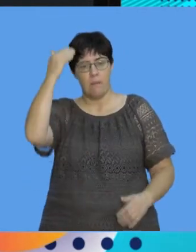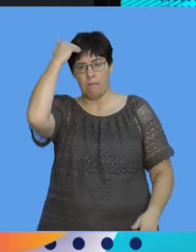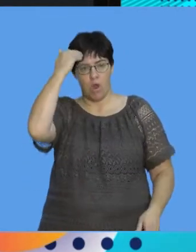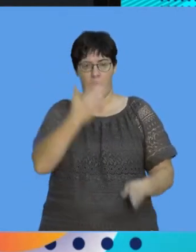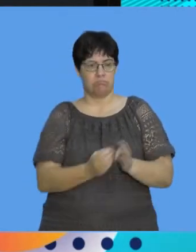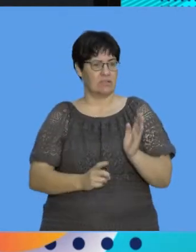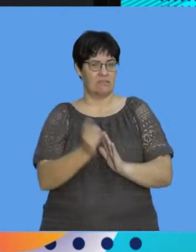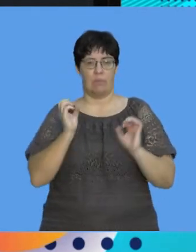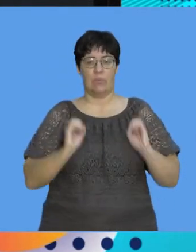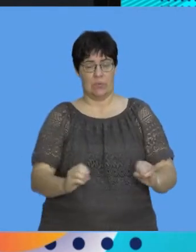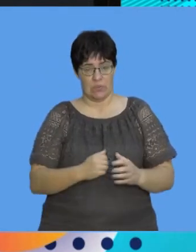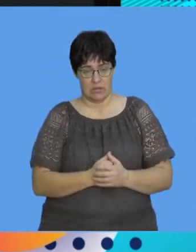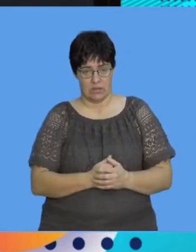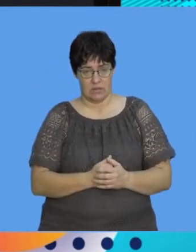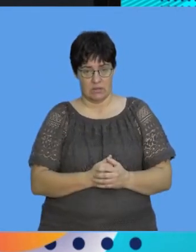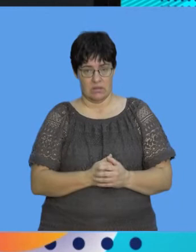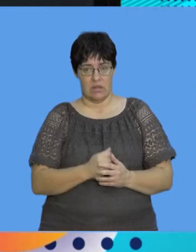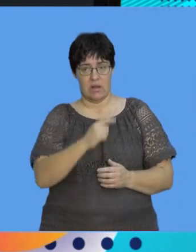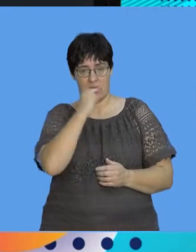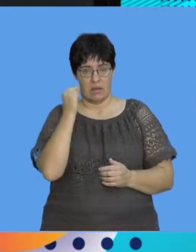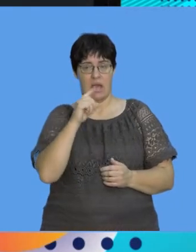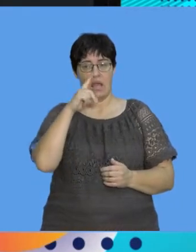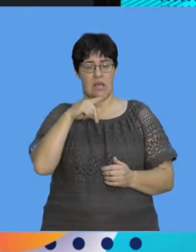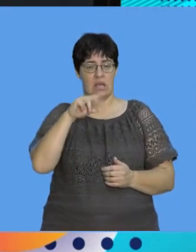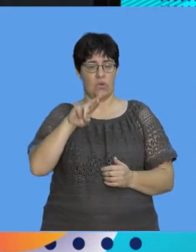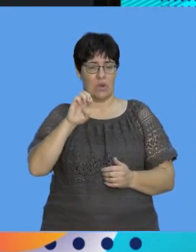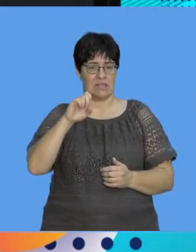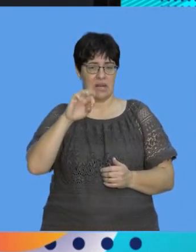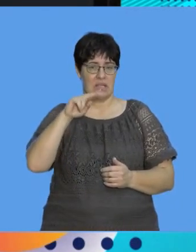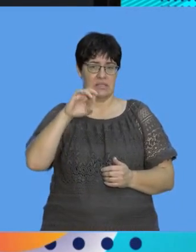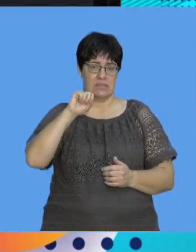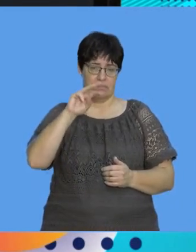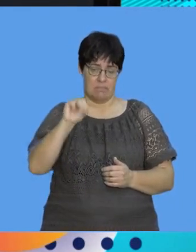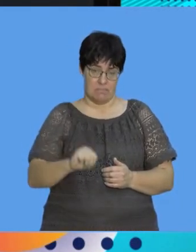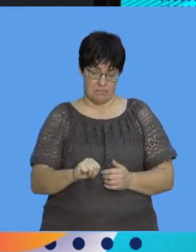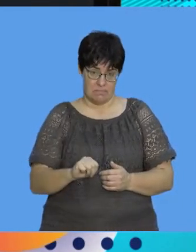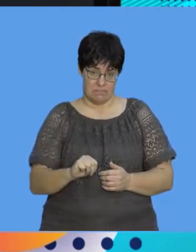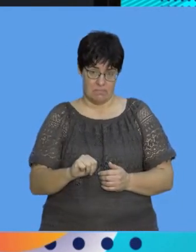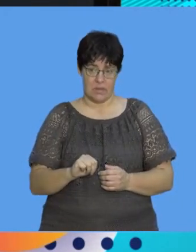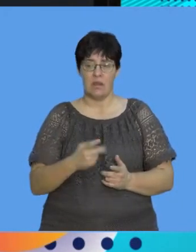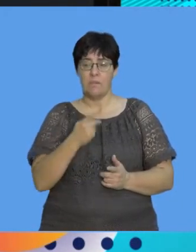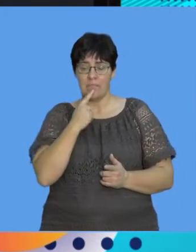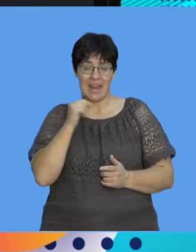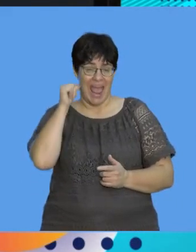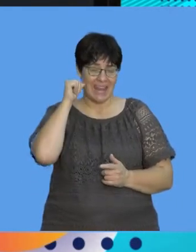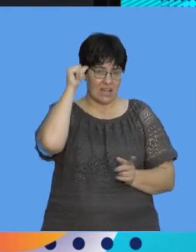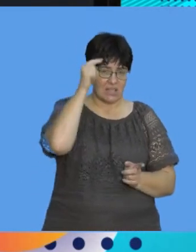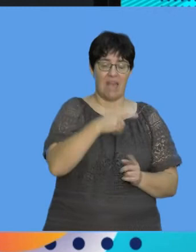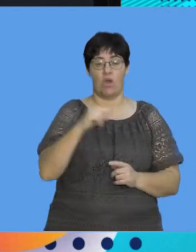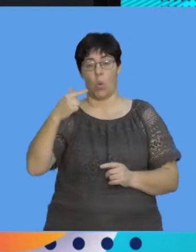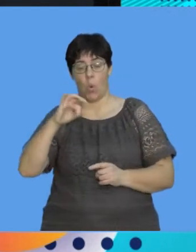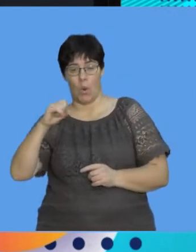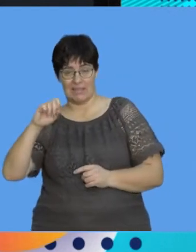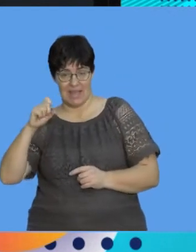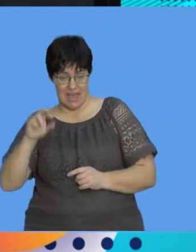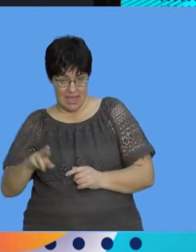doesn't develop, right? It's called cretinism, right? Cretinism in children, right? In adults, we have a goiter